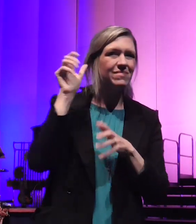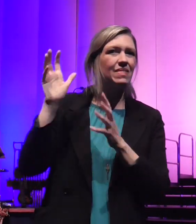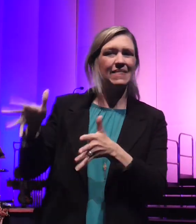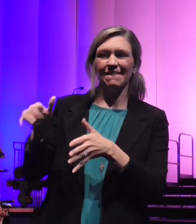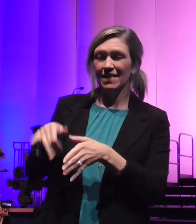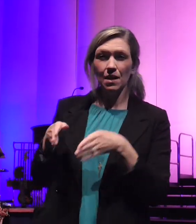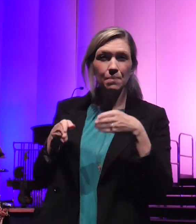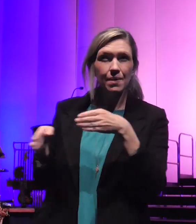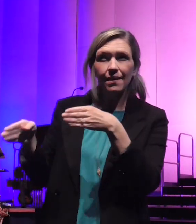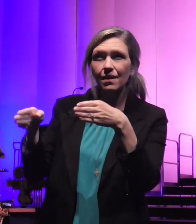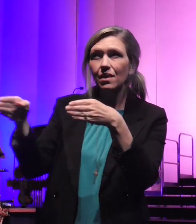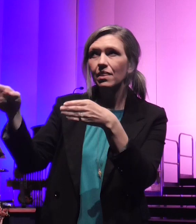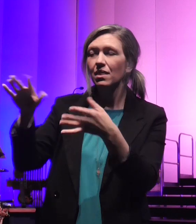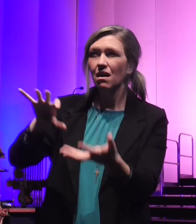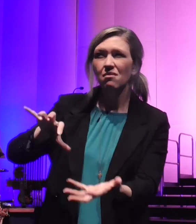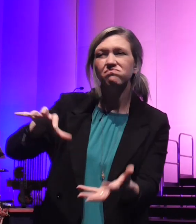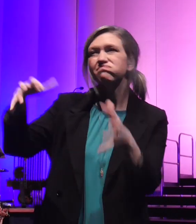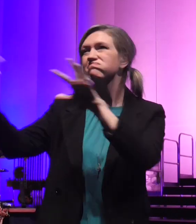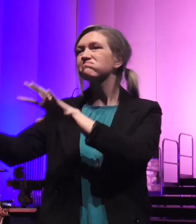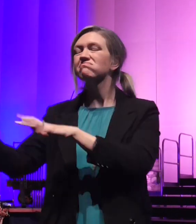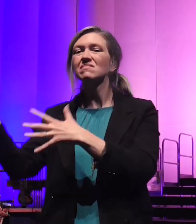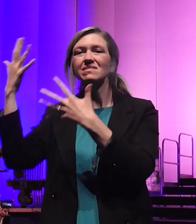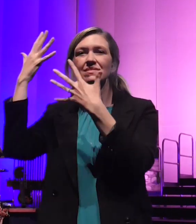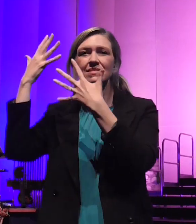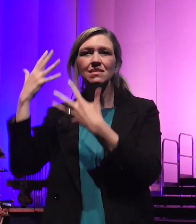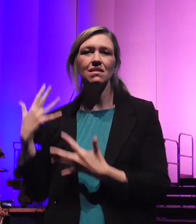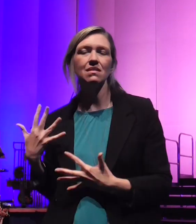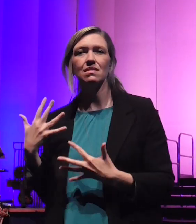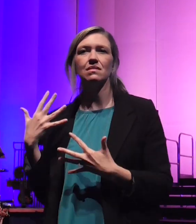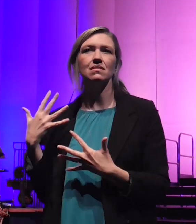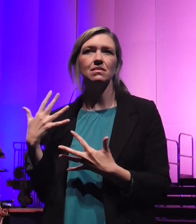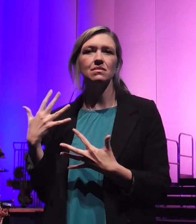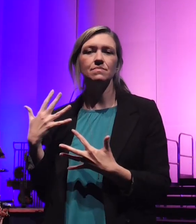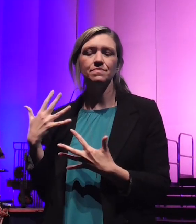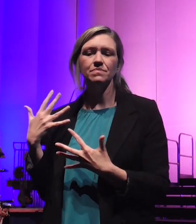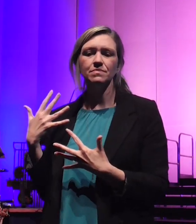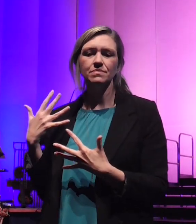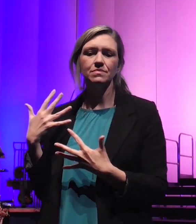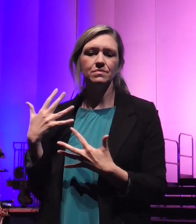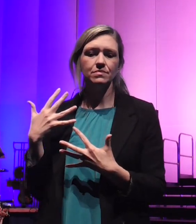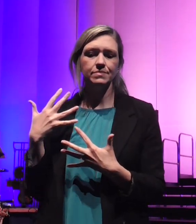the path that led me to such sadness.